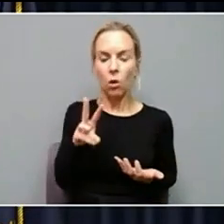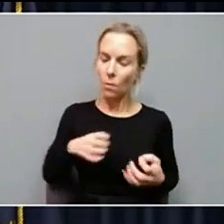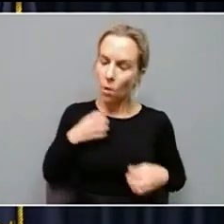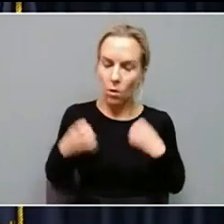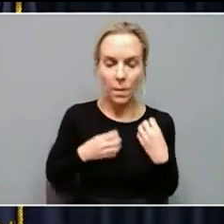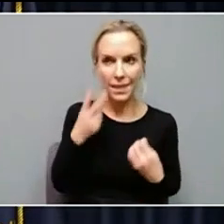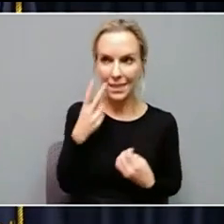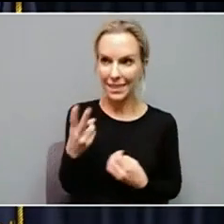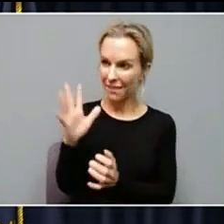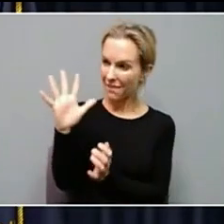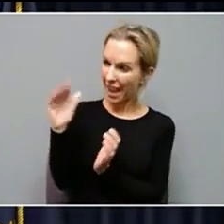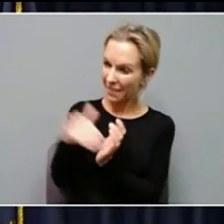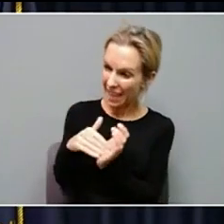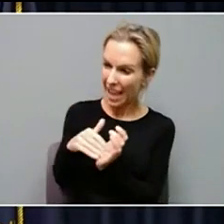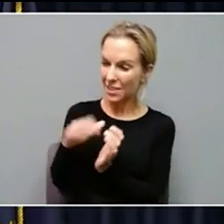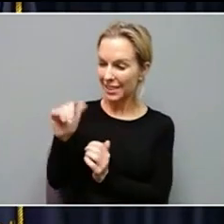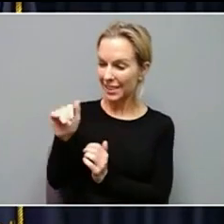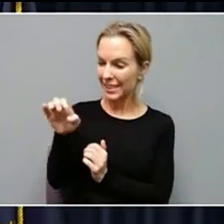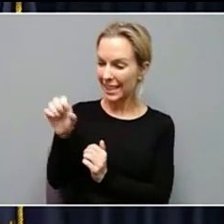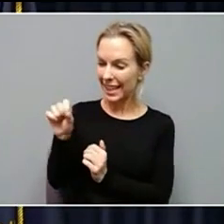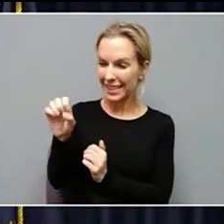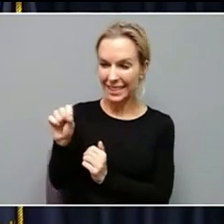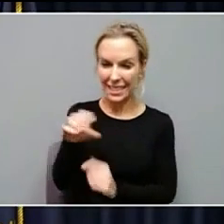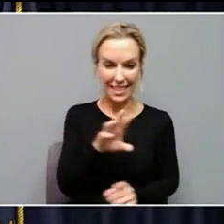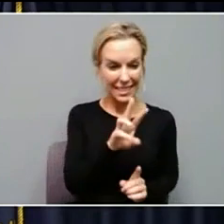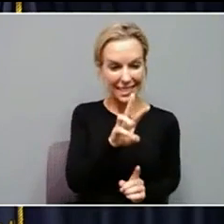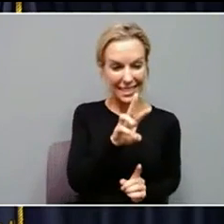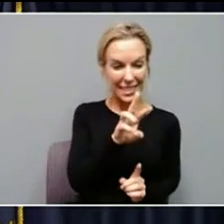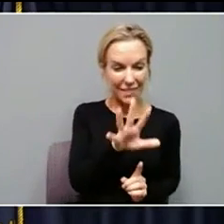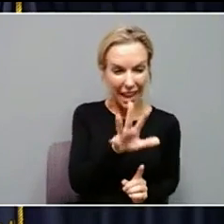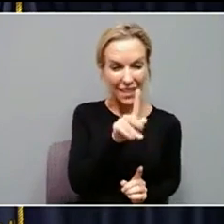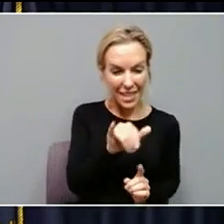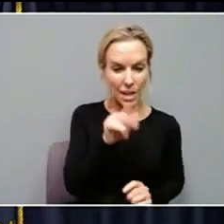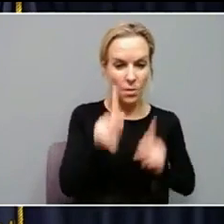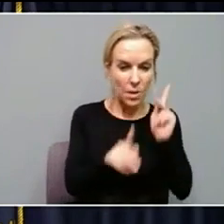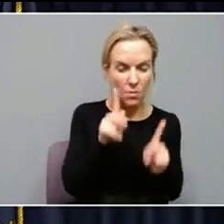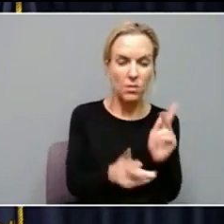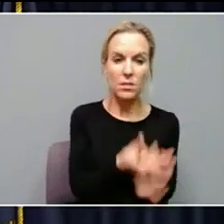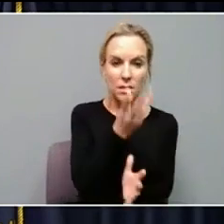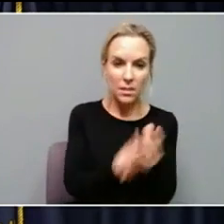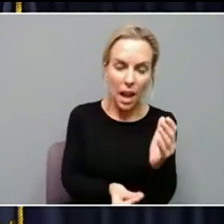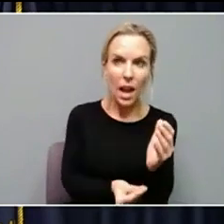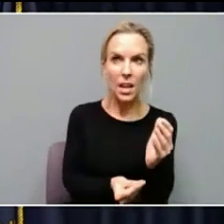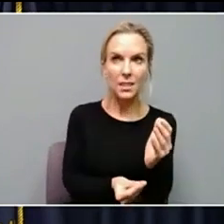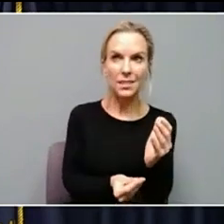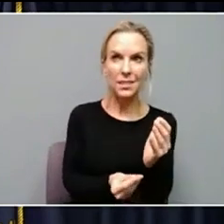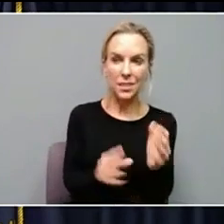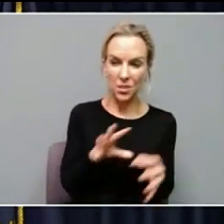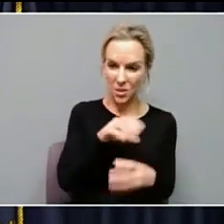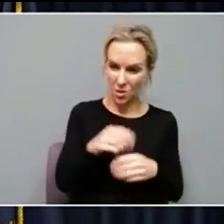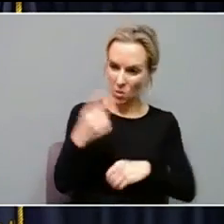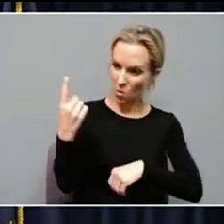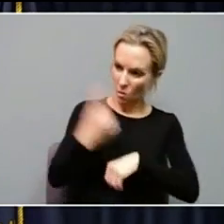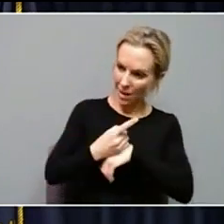cases and 65 Kentuckians that we lost in just one day's